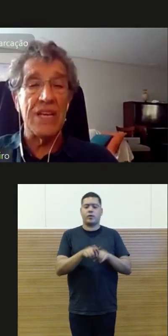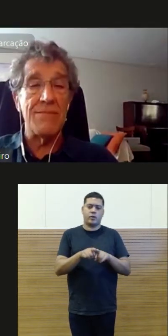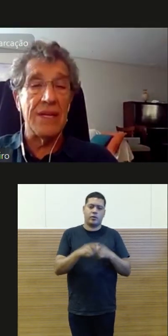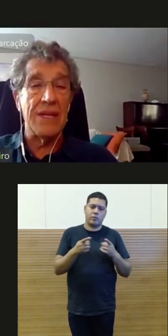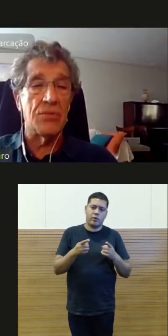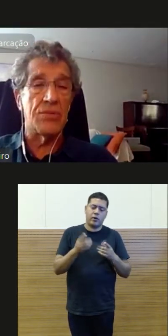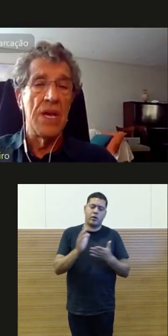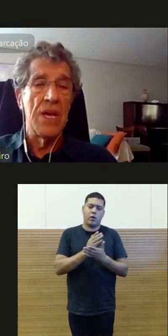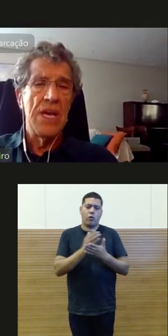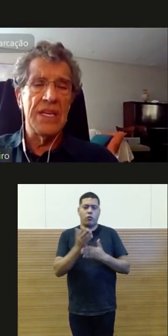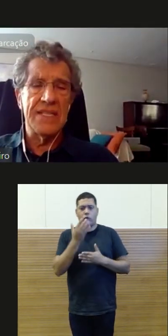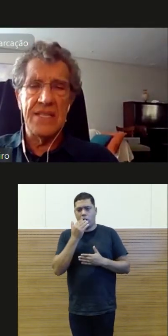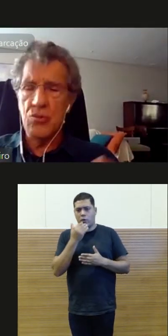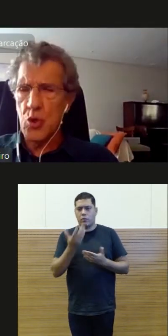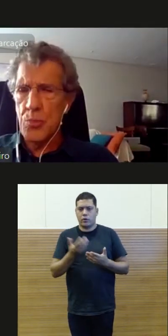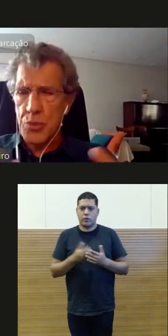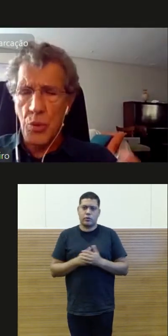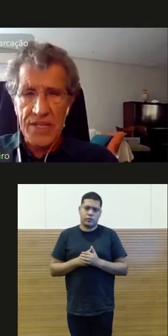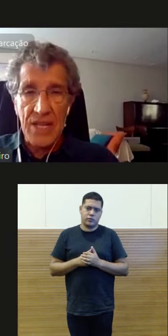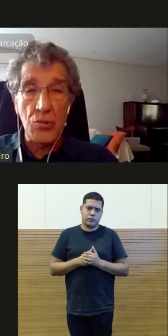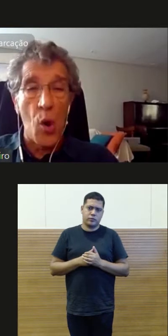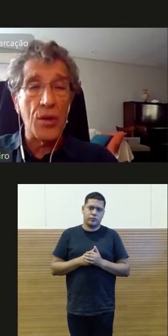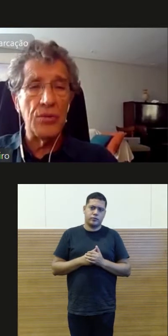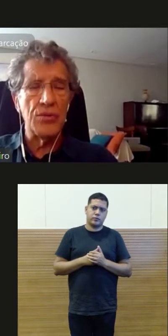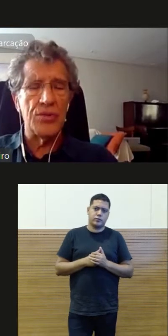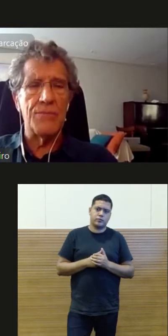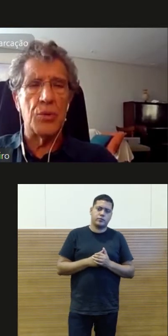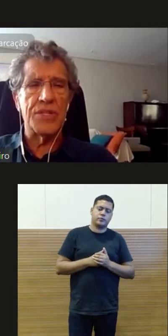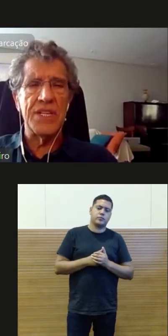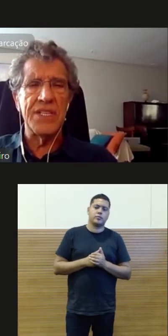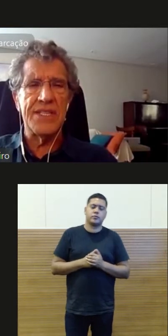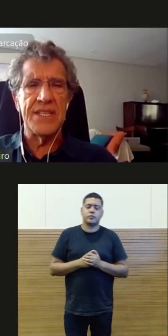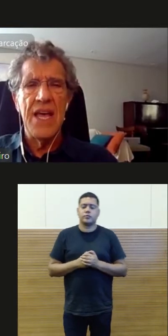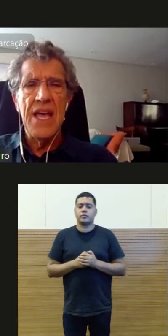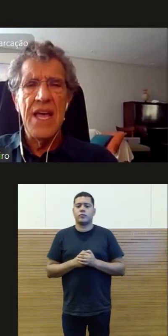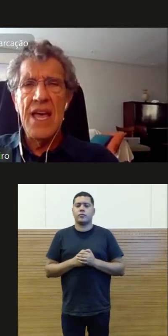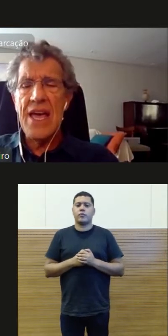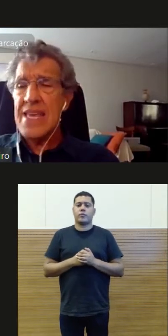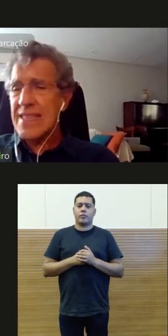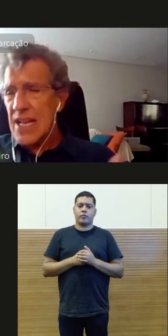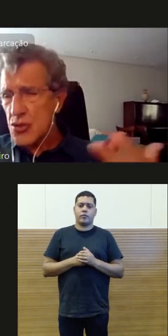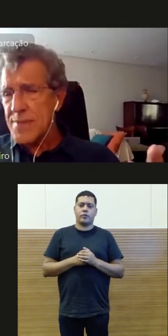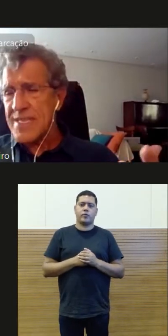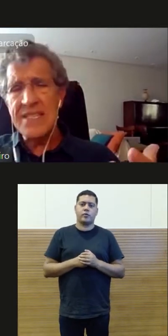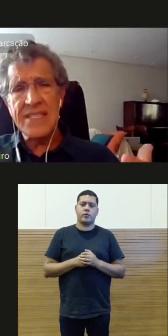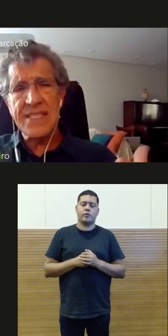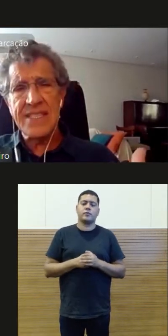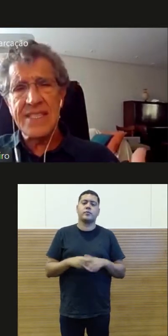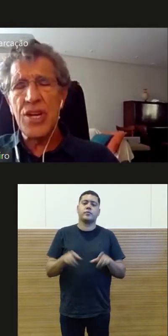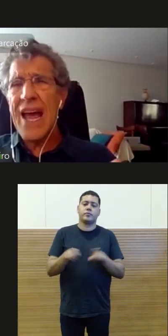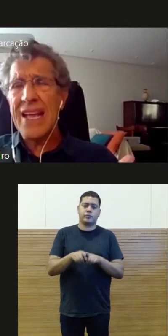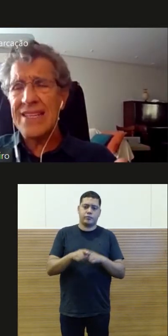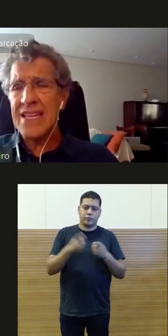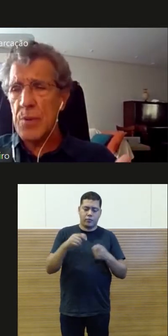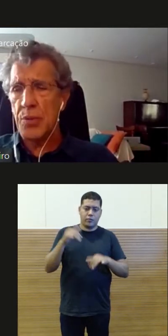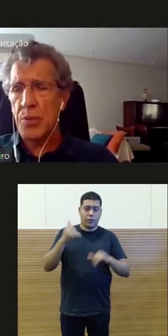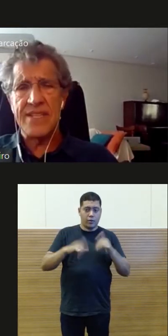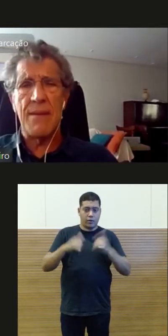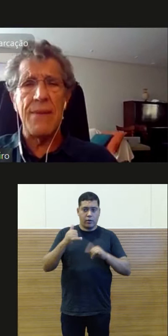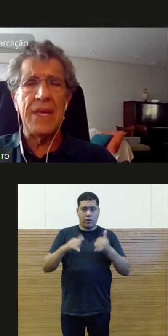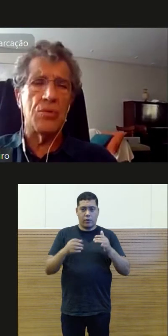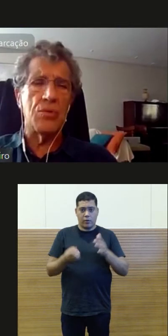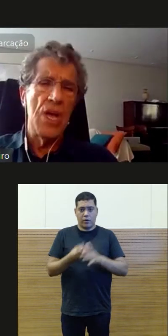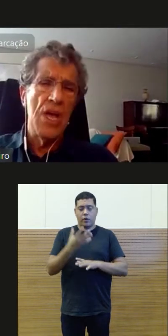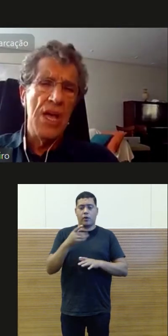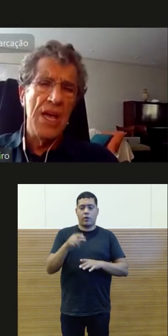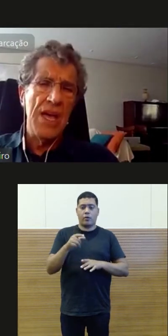released by the packaging of some foods that are the endocrine disruptors that are important, and even the